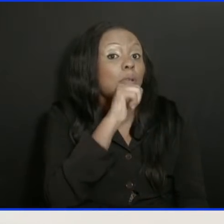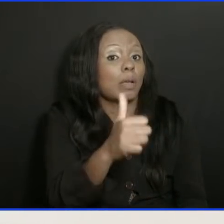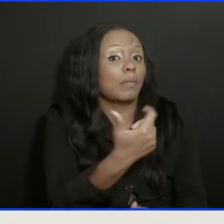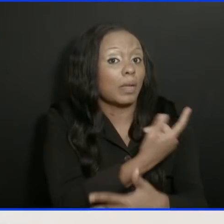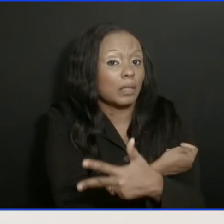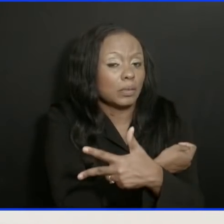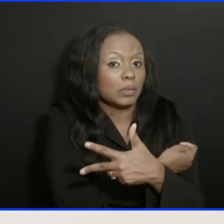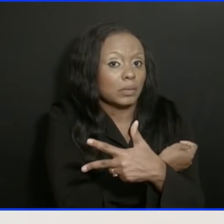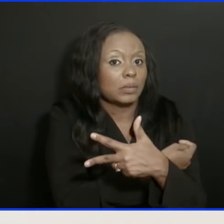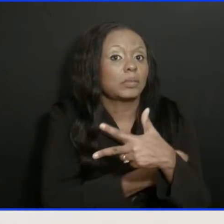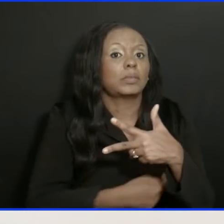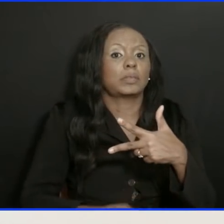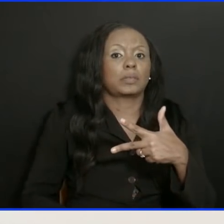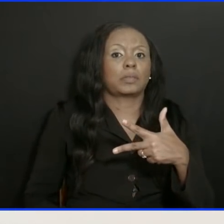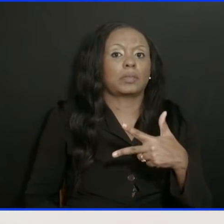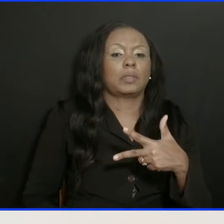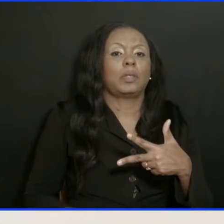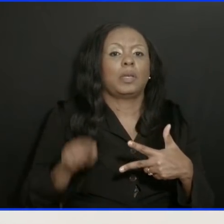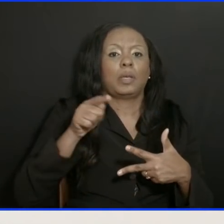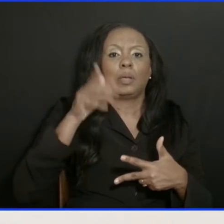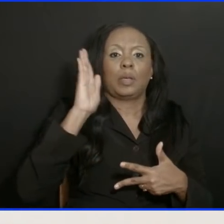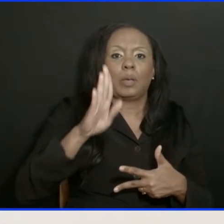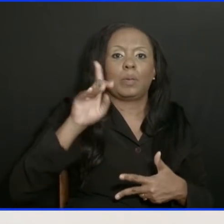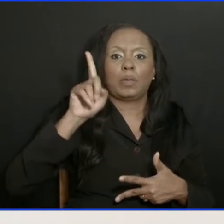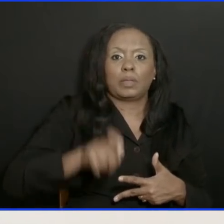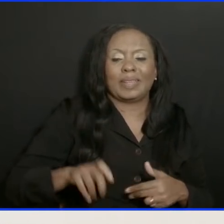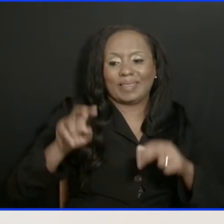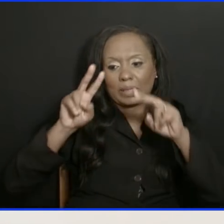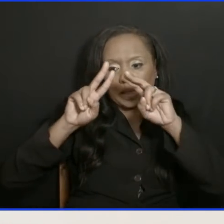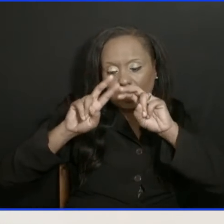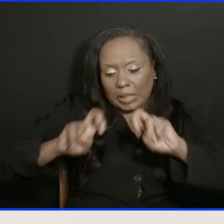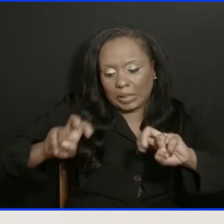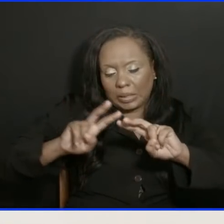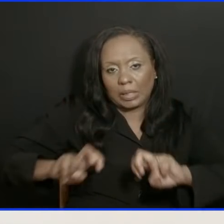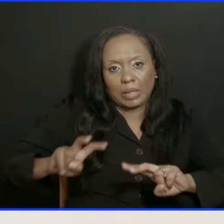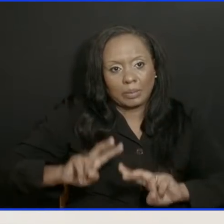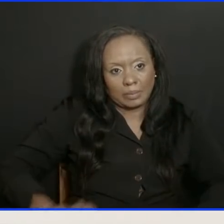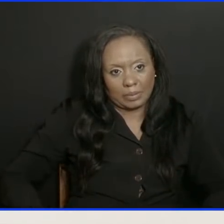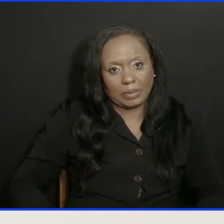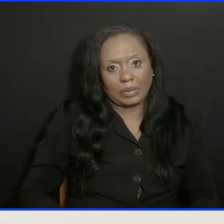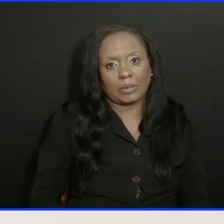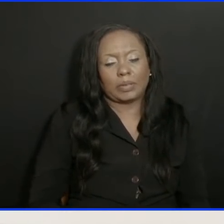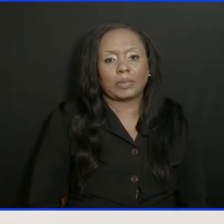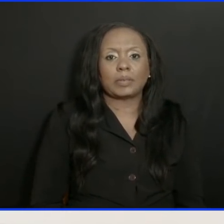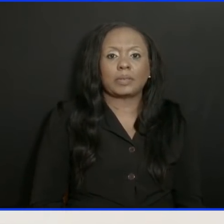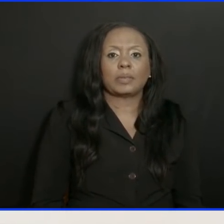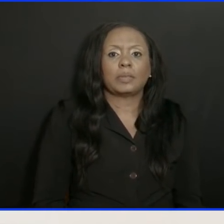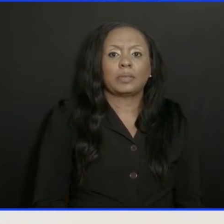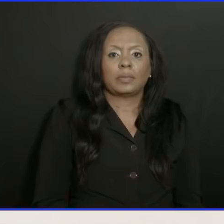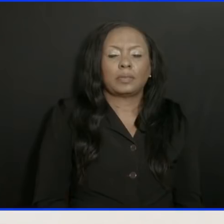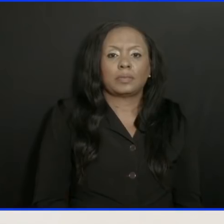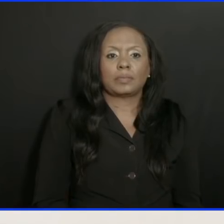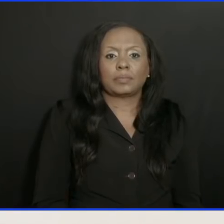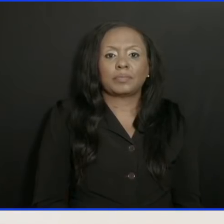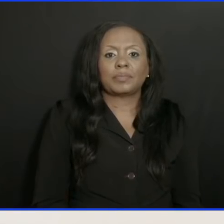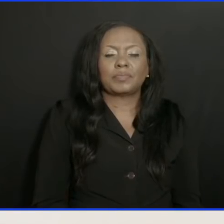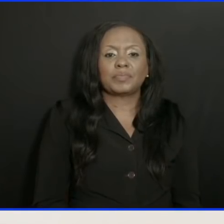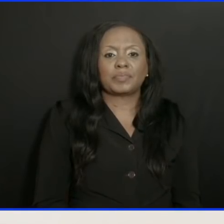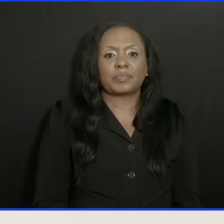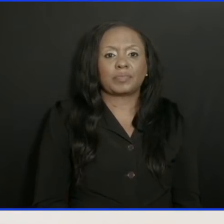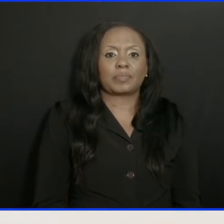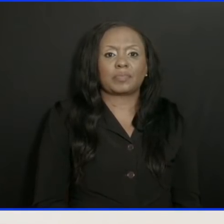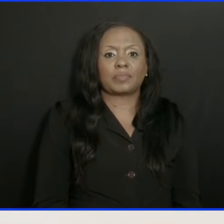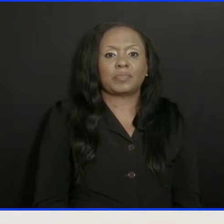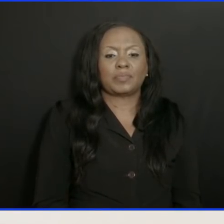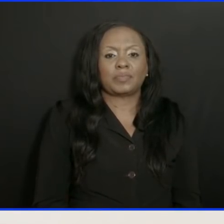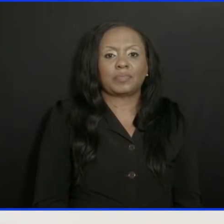will require an assessment in a facility. The individuals who are yellow and who